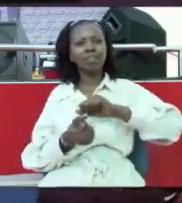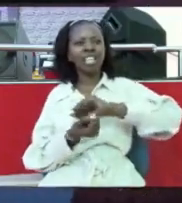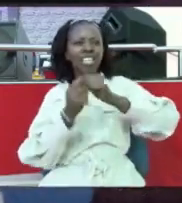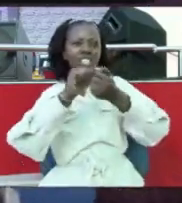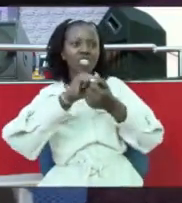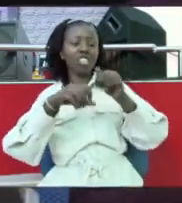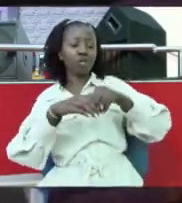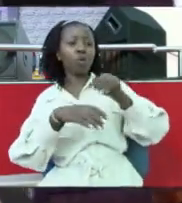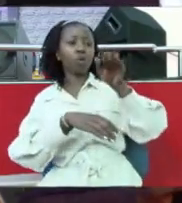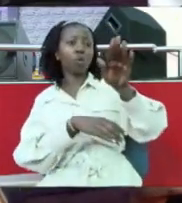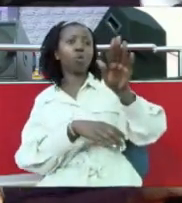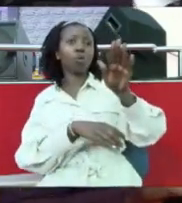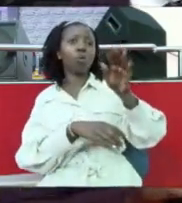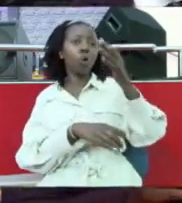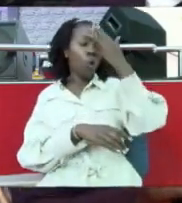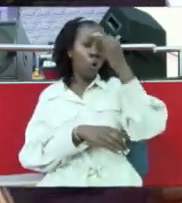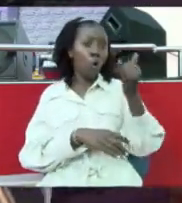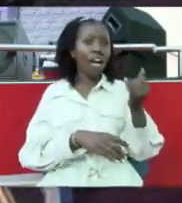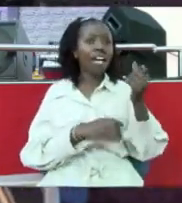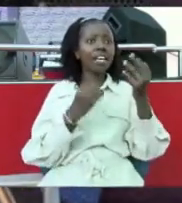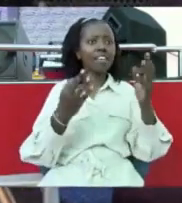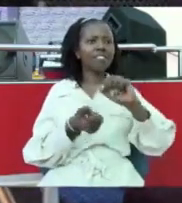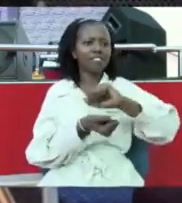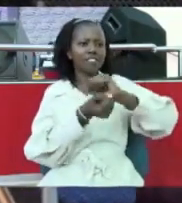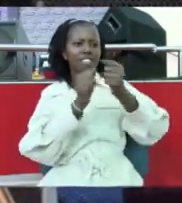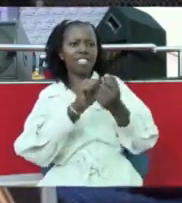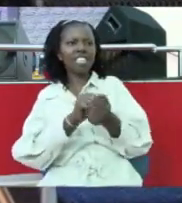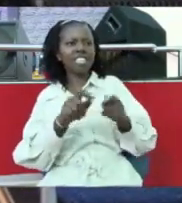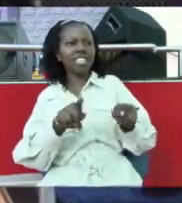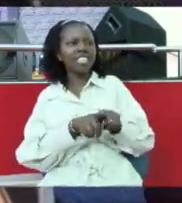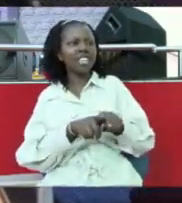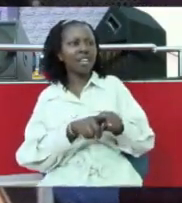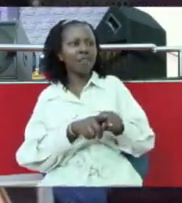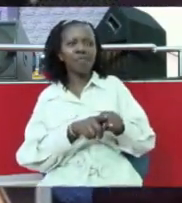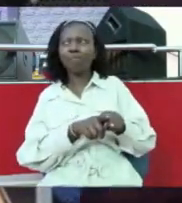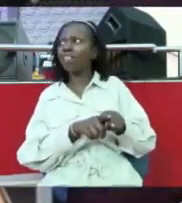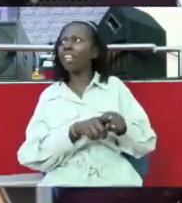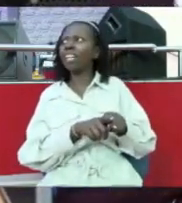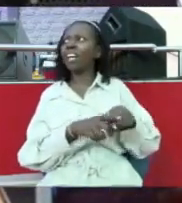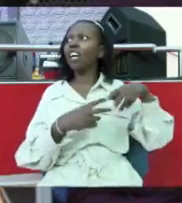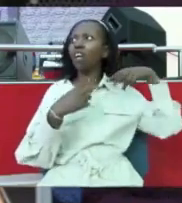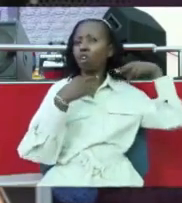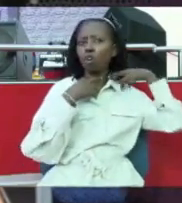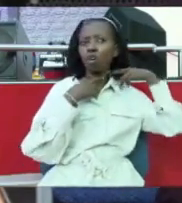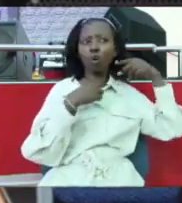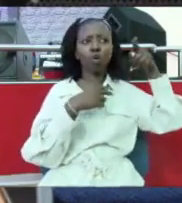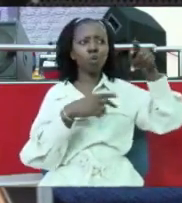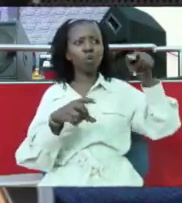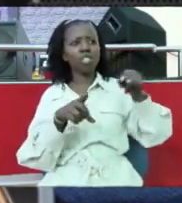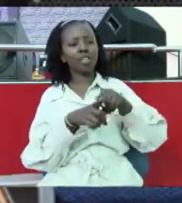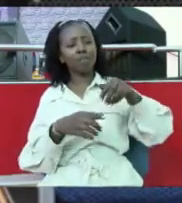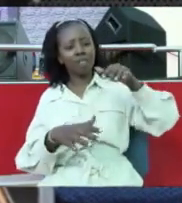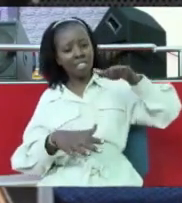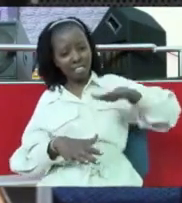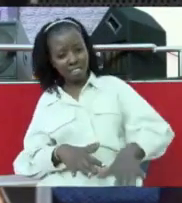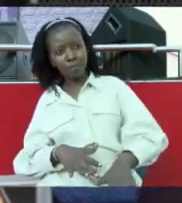wewe. Because if they reverse you and coil you, wanapokugeuza na wakukunje and put you down, na kuweke chini,